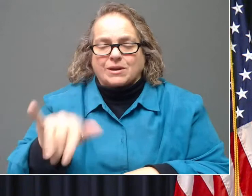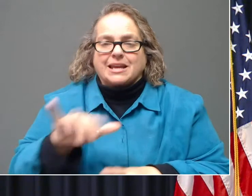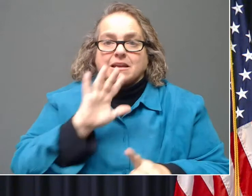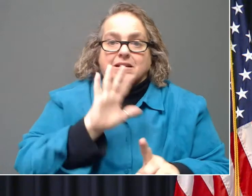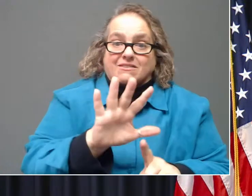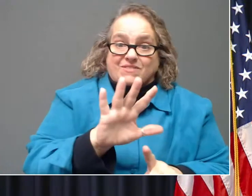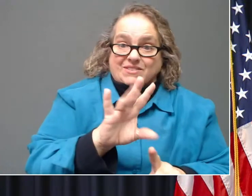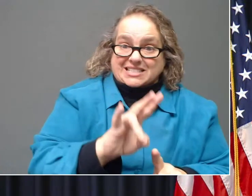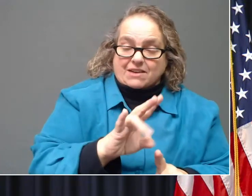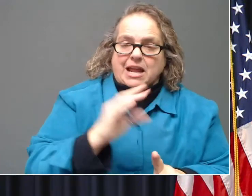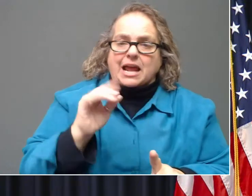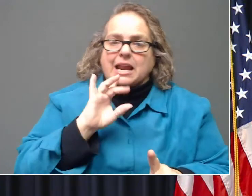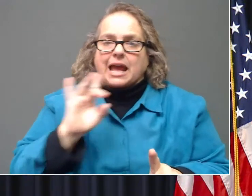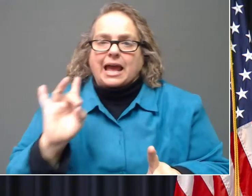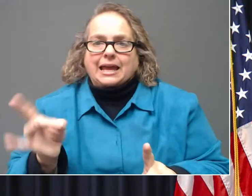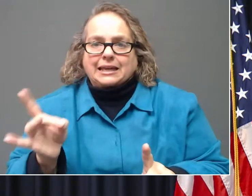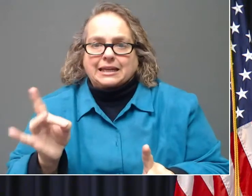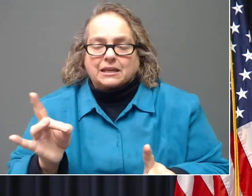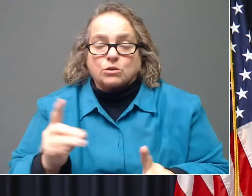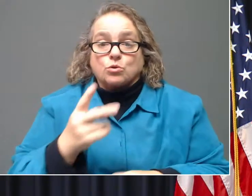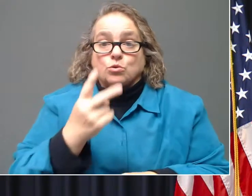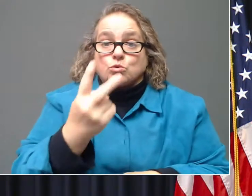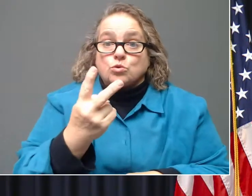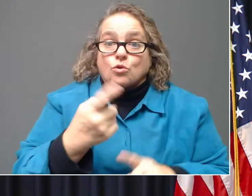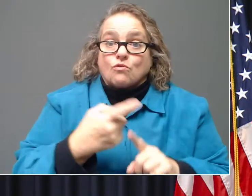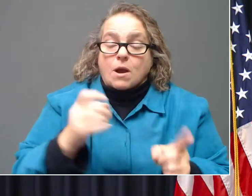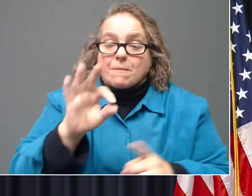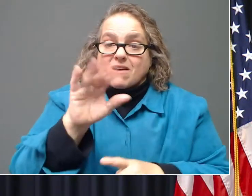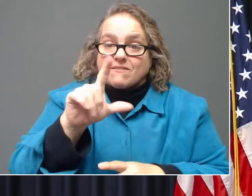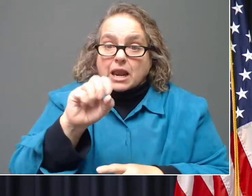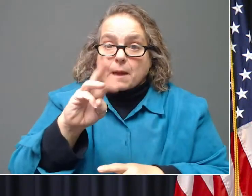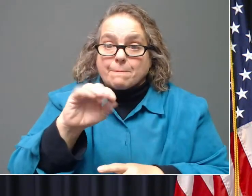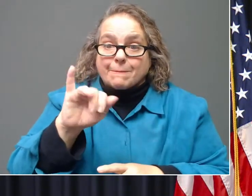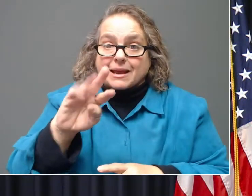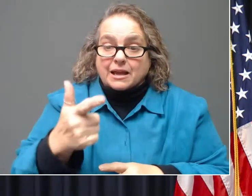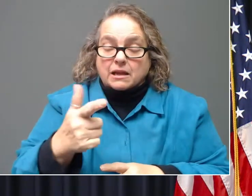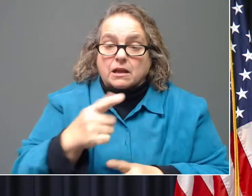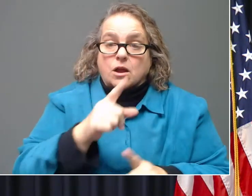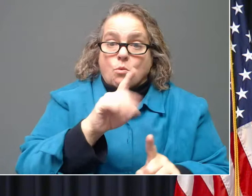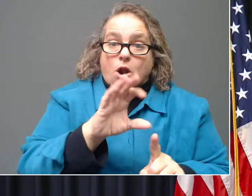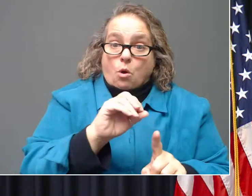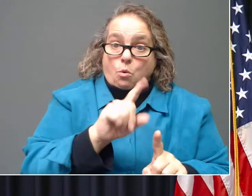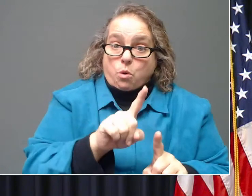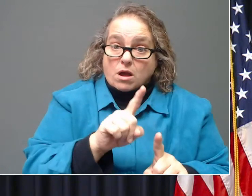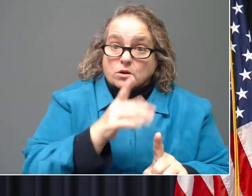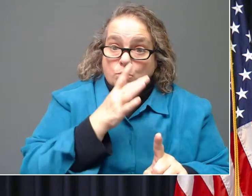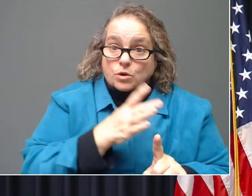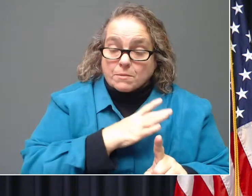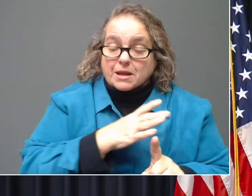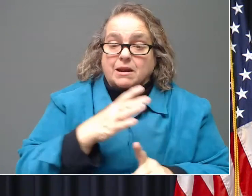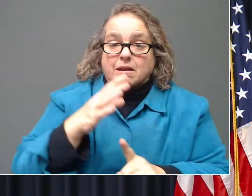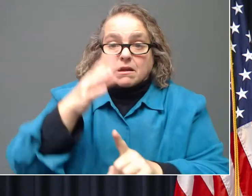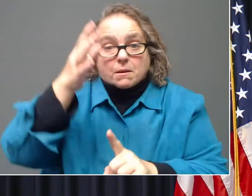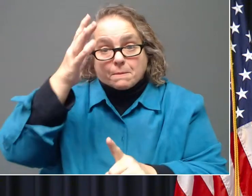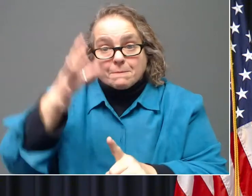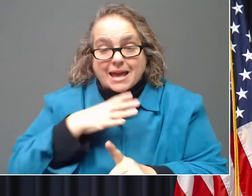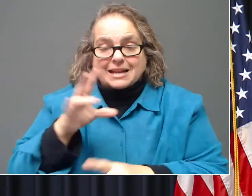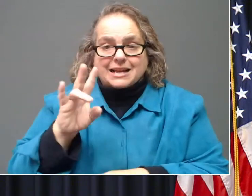80. 2 individuals in Fleming County, a woman 101 years old and a male